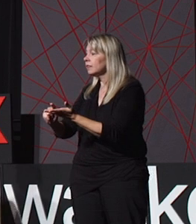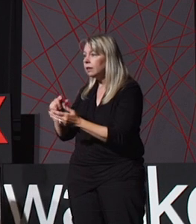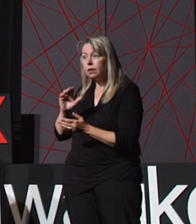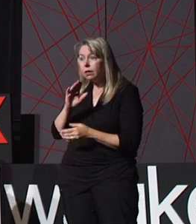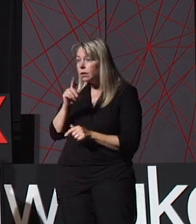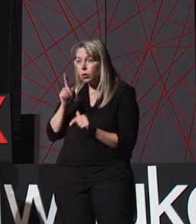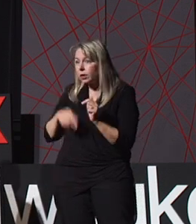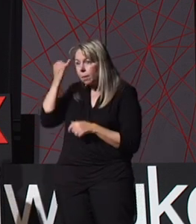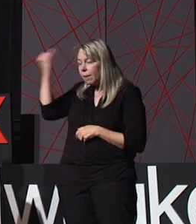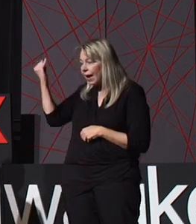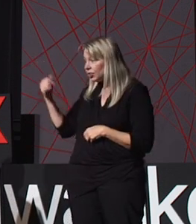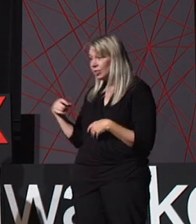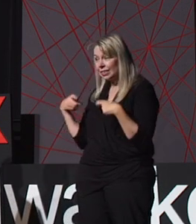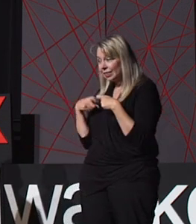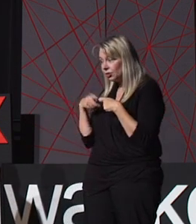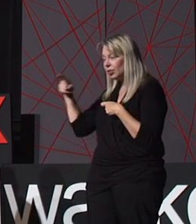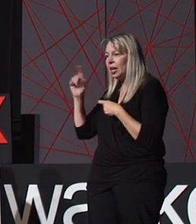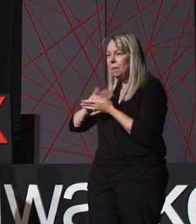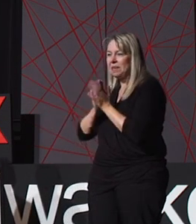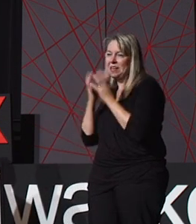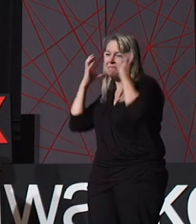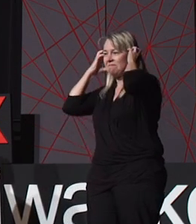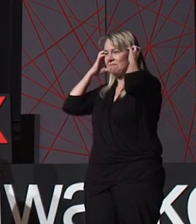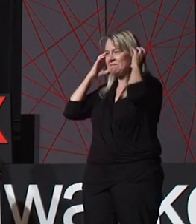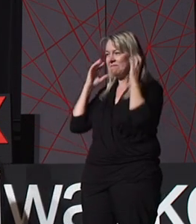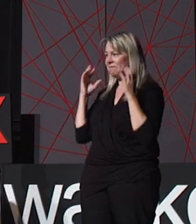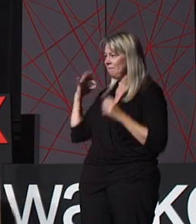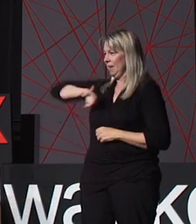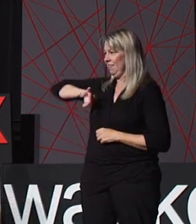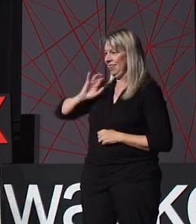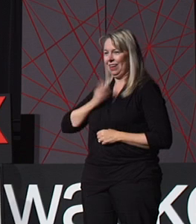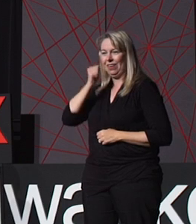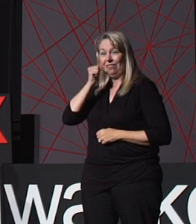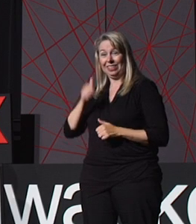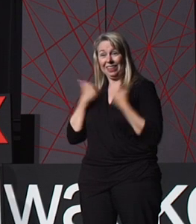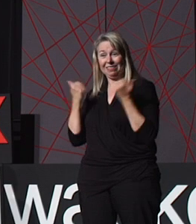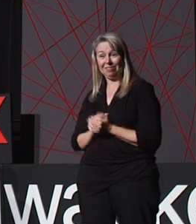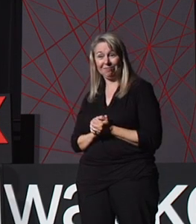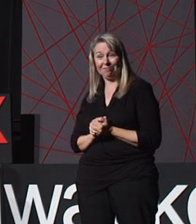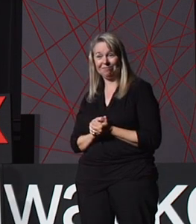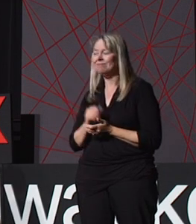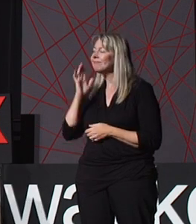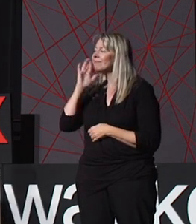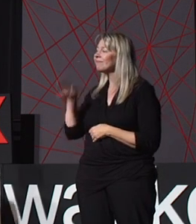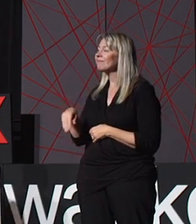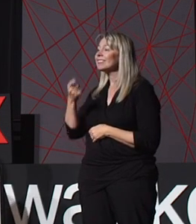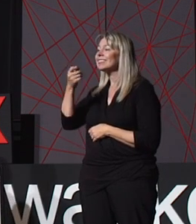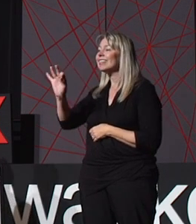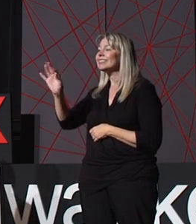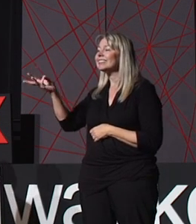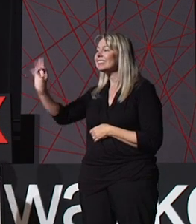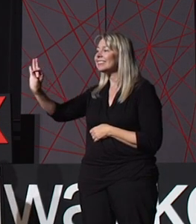that electricity would become just a common part of everyday life. More recently, in 1969,